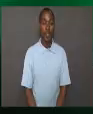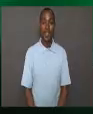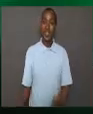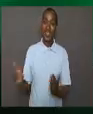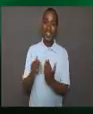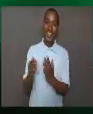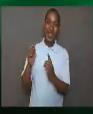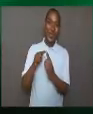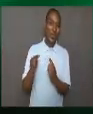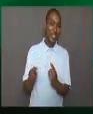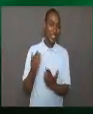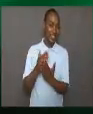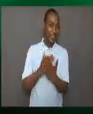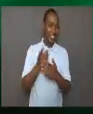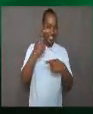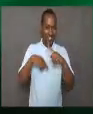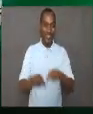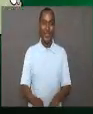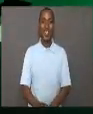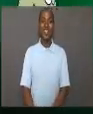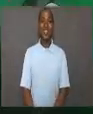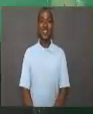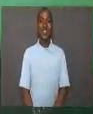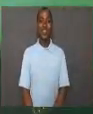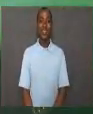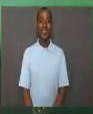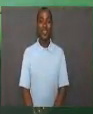Let's get back to our lesson.